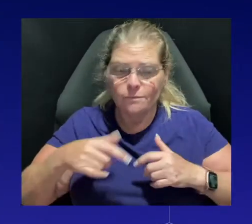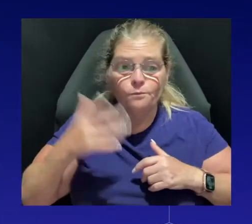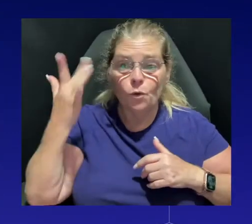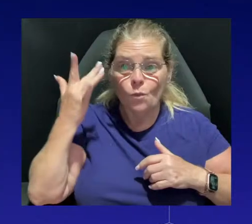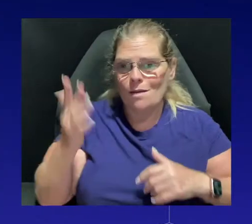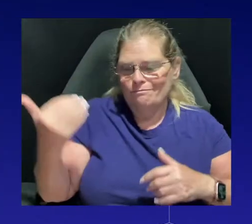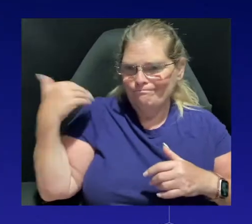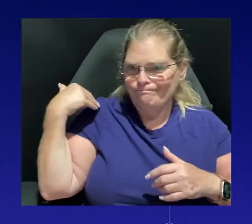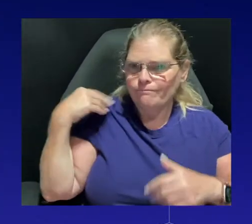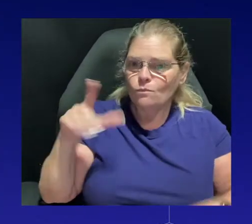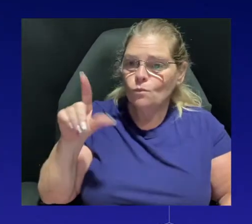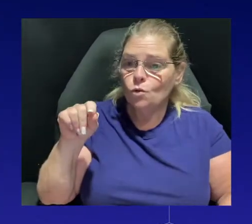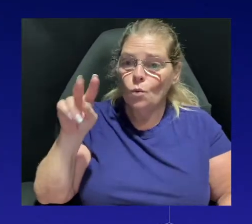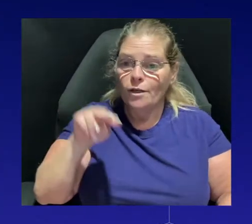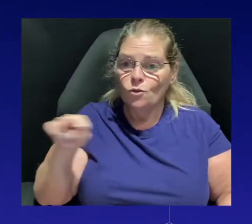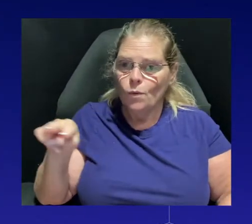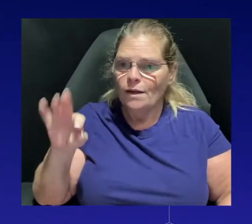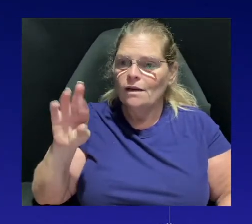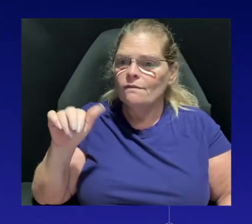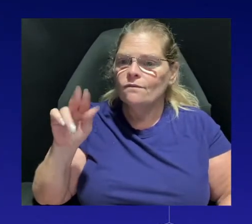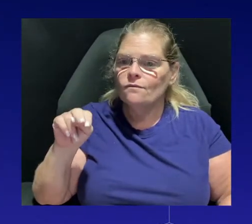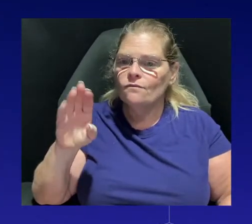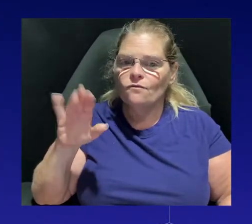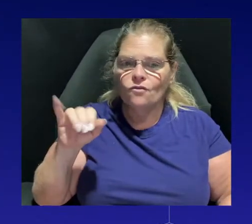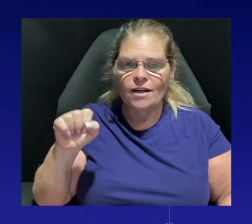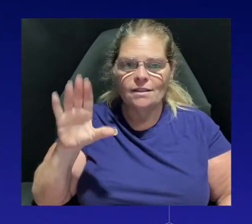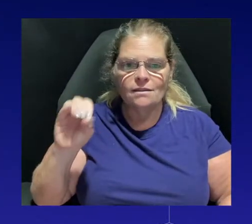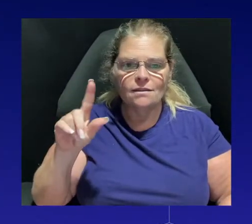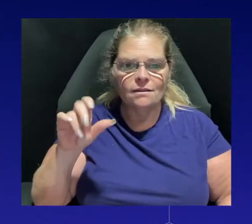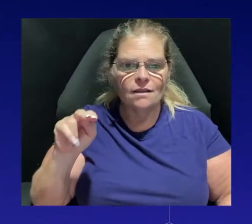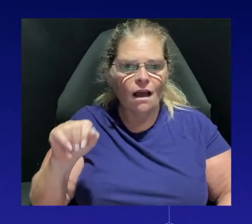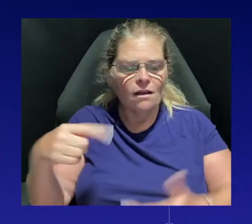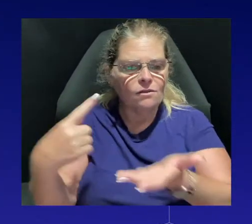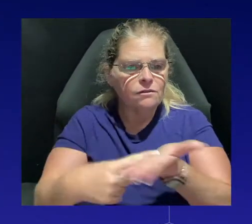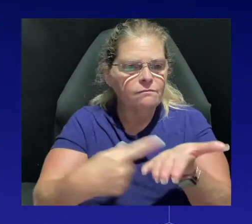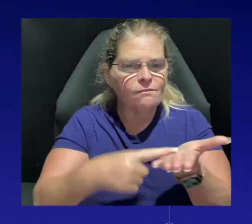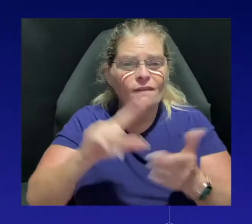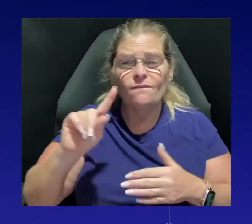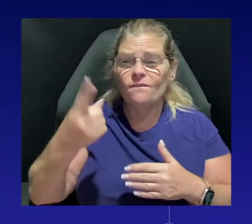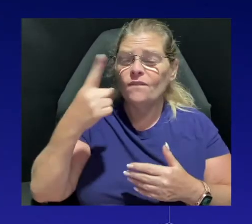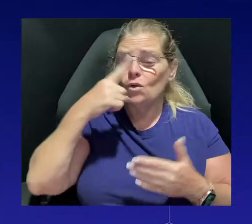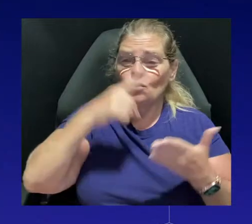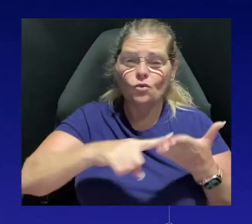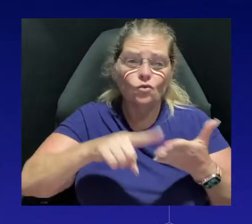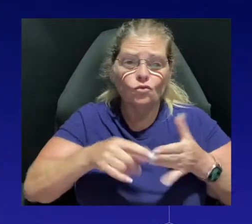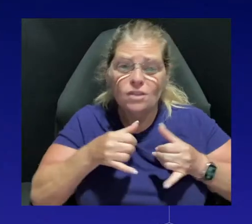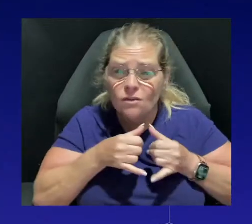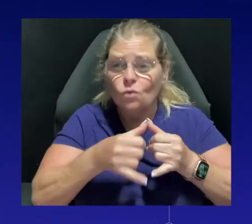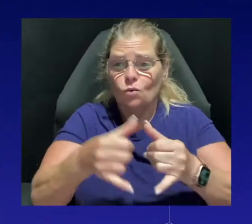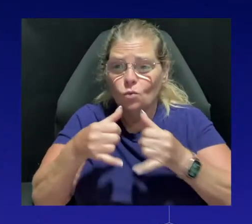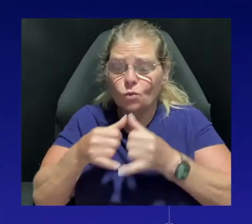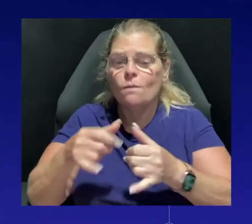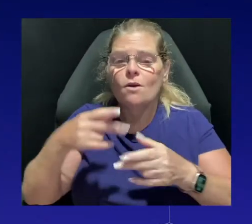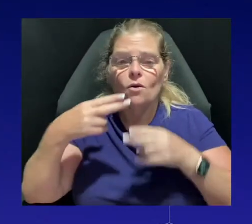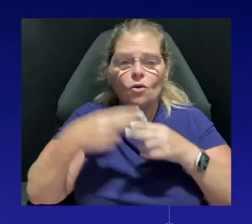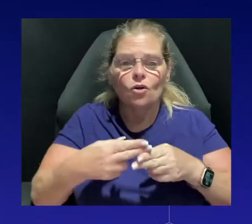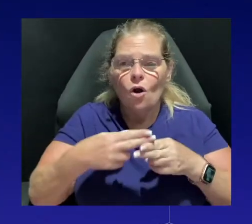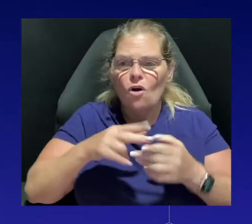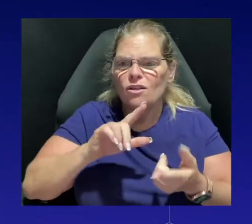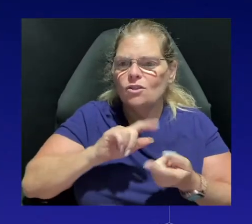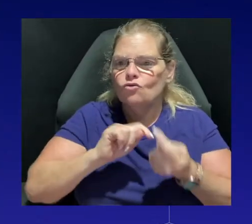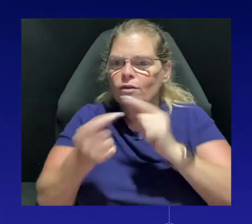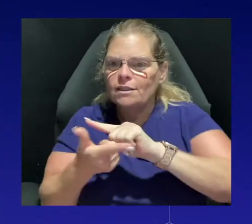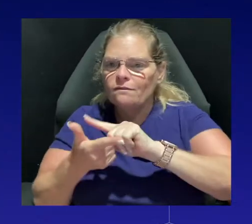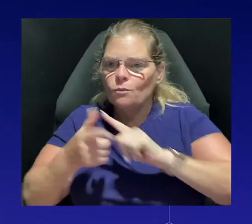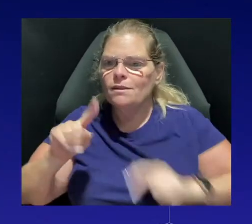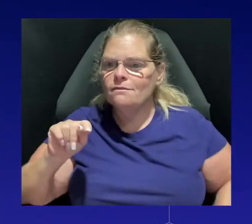2022, Francis Collins made the announcement of the first ever research awards. They were called transformative awards